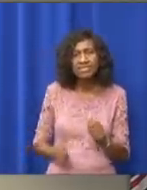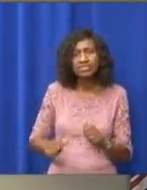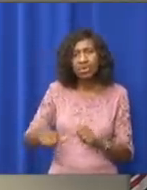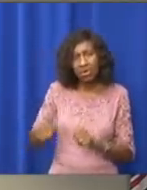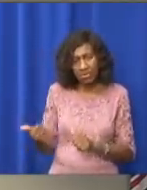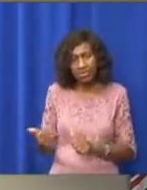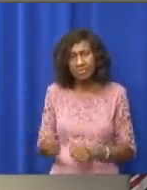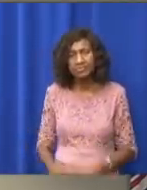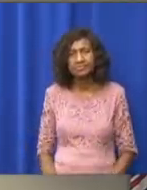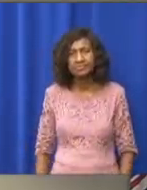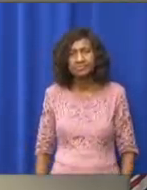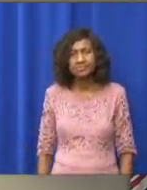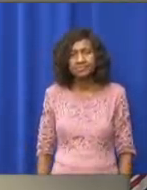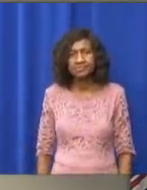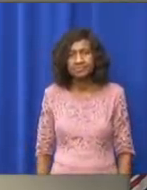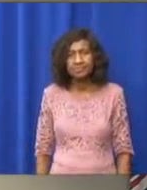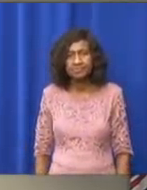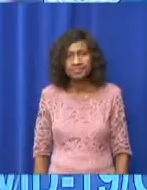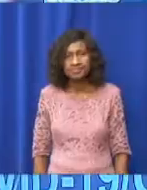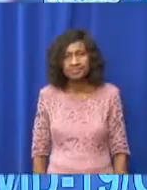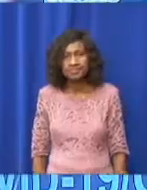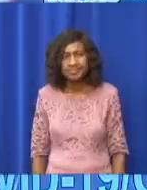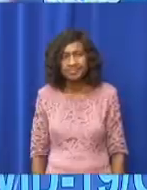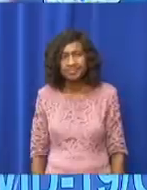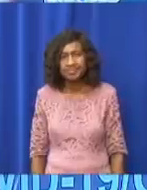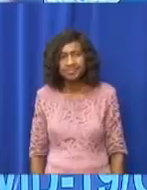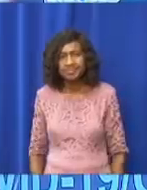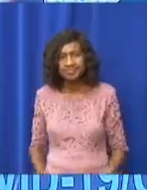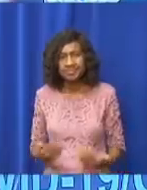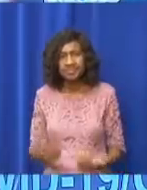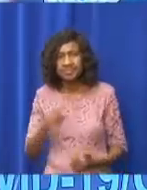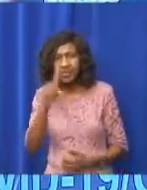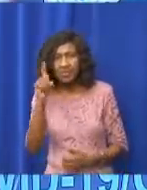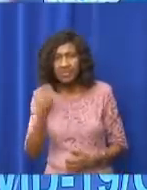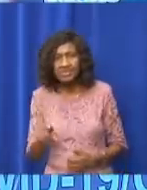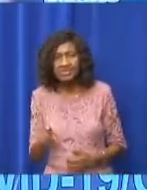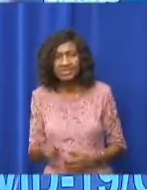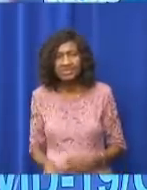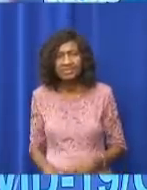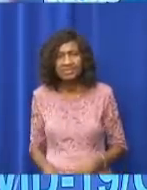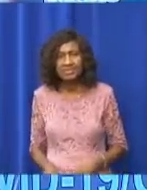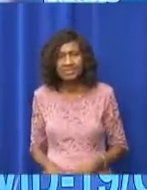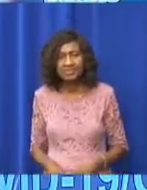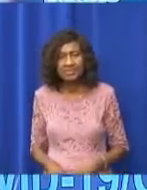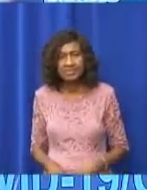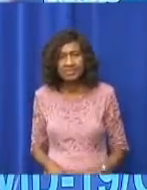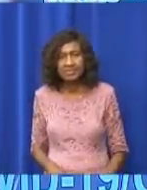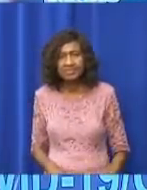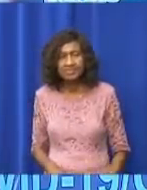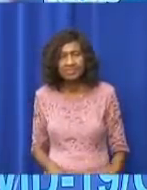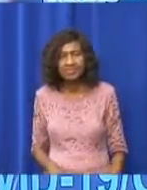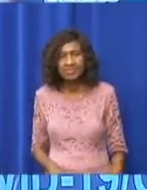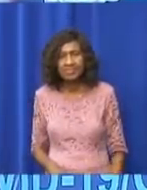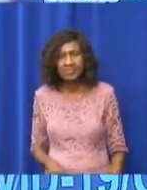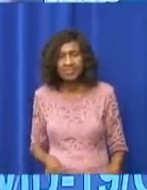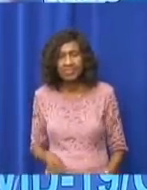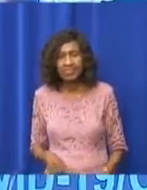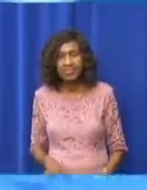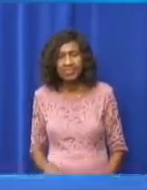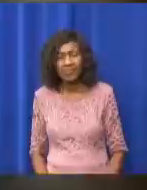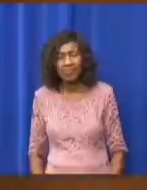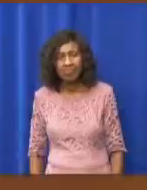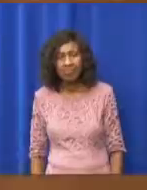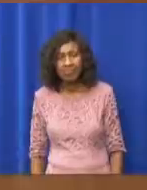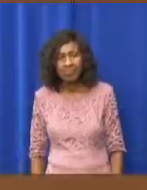to April Cummings from Radio Cayman. April, please go ahead. Thank you very much. Minister Hugh,